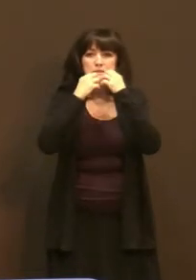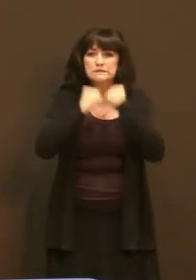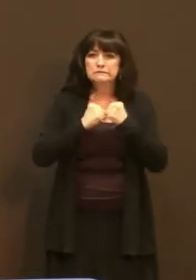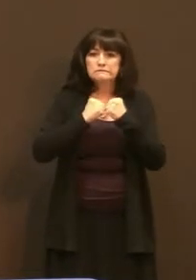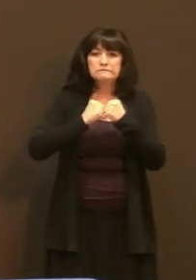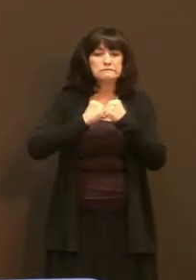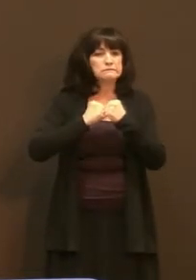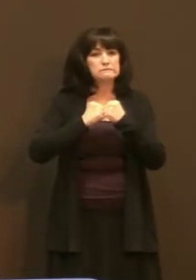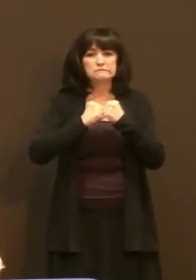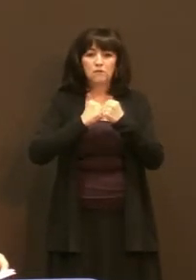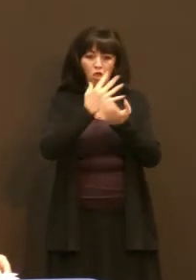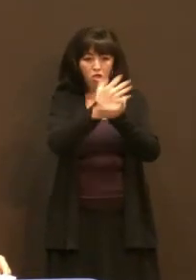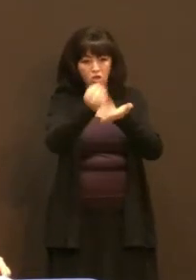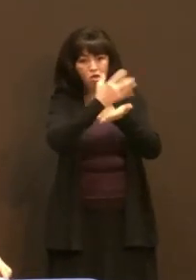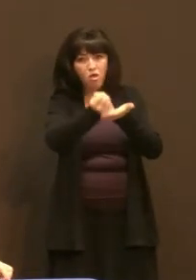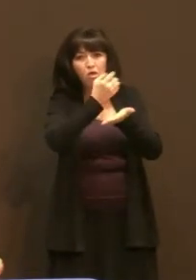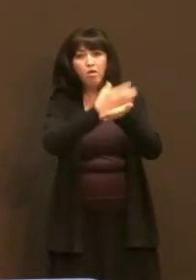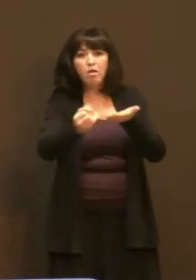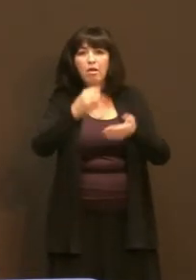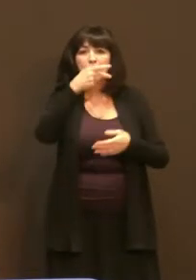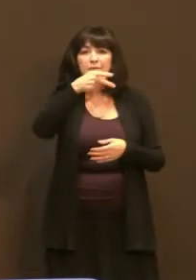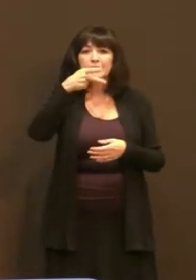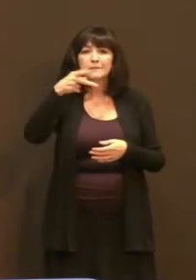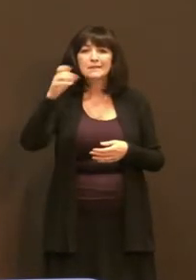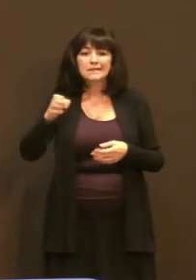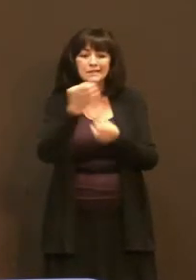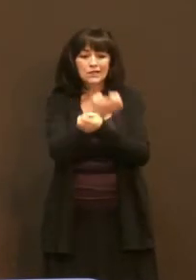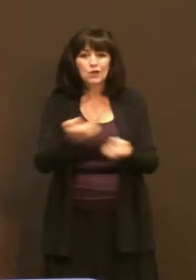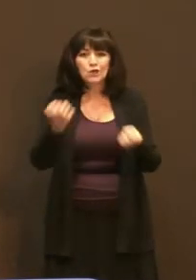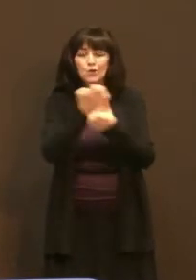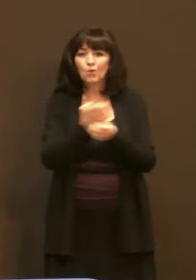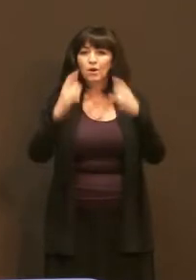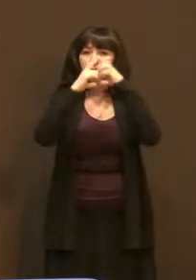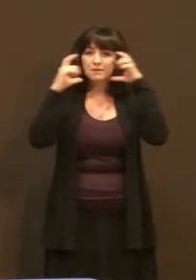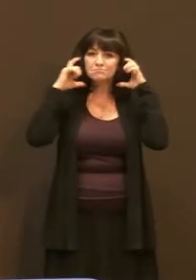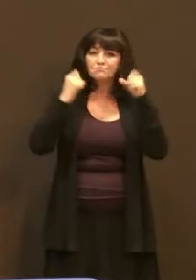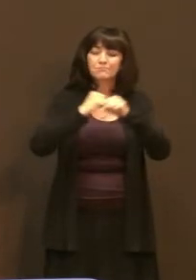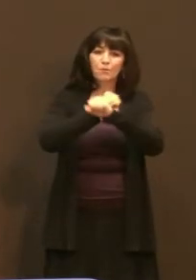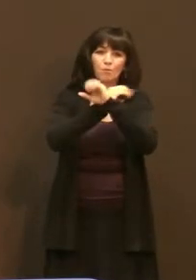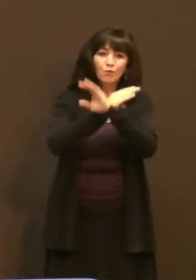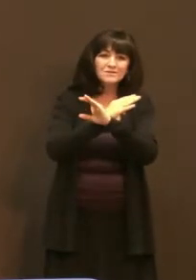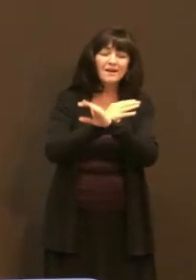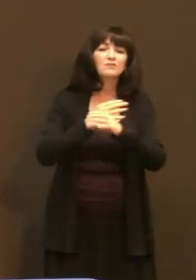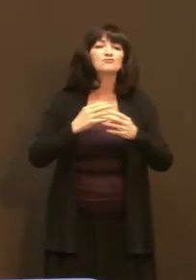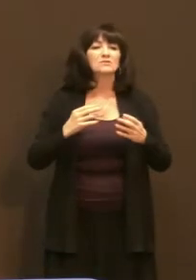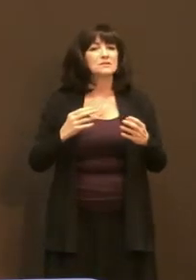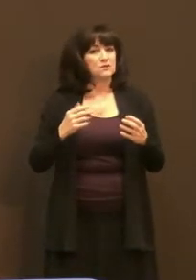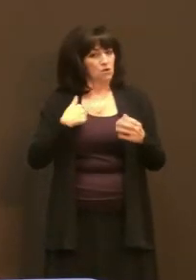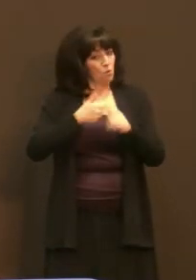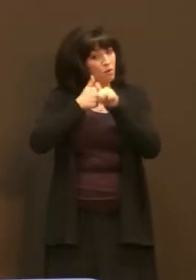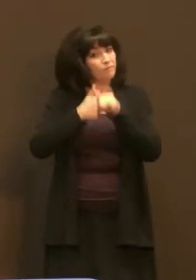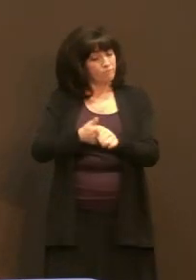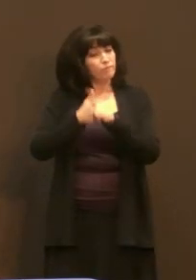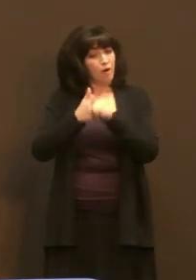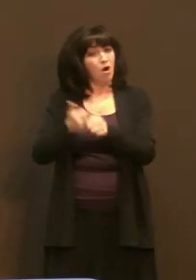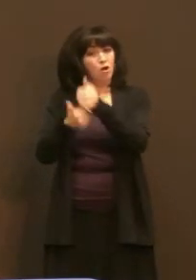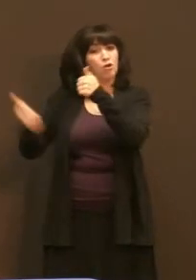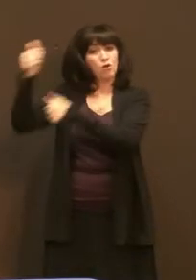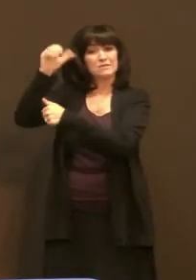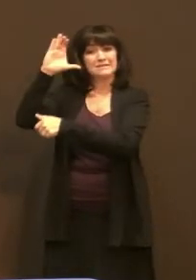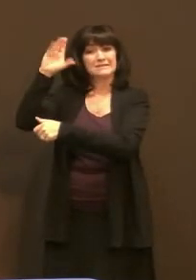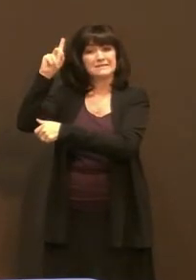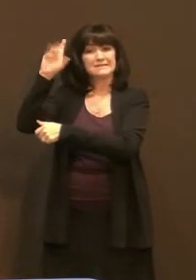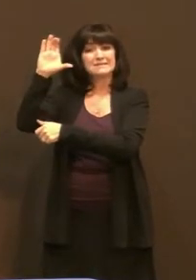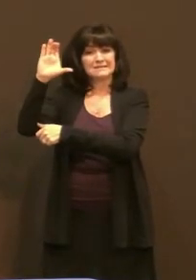using PPE conservatively. This is guided by the science. We are following Centers for Disease Control and